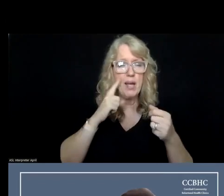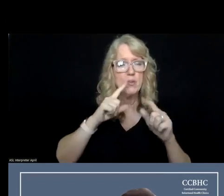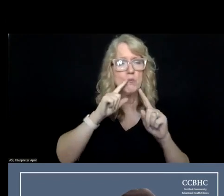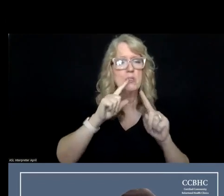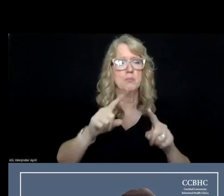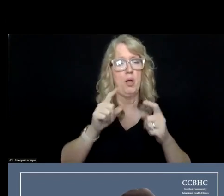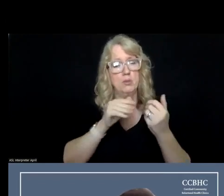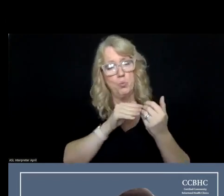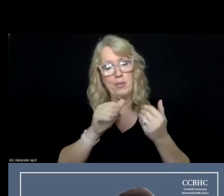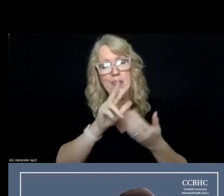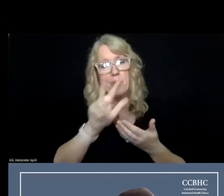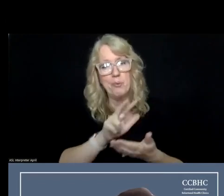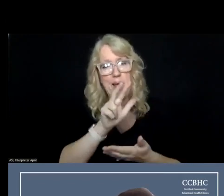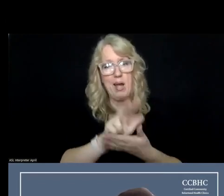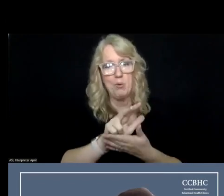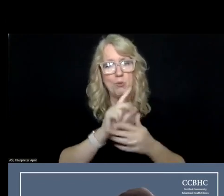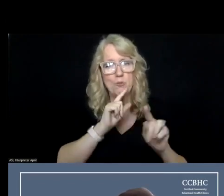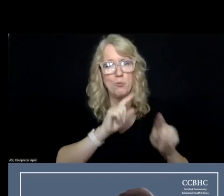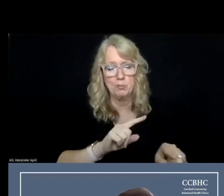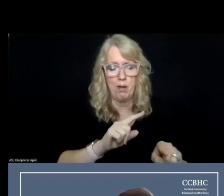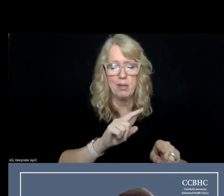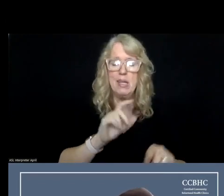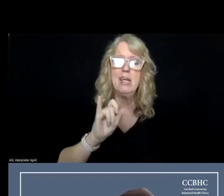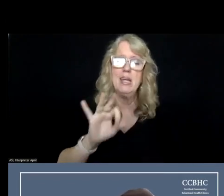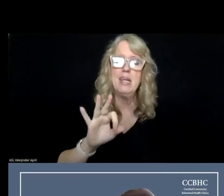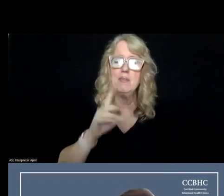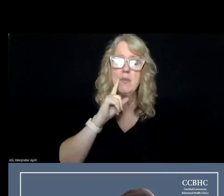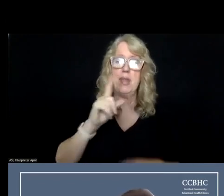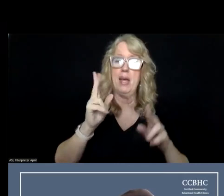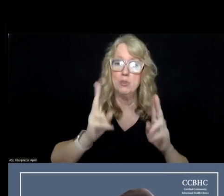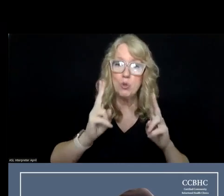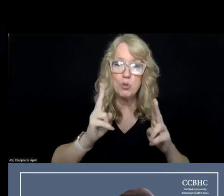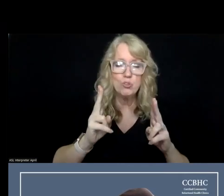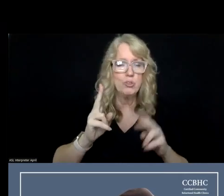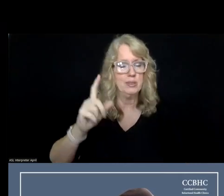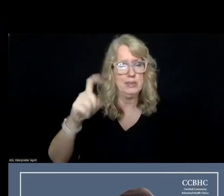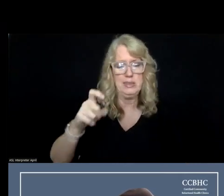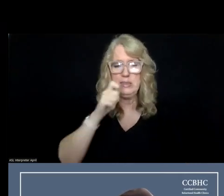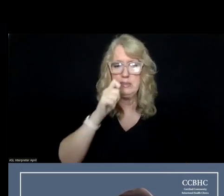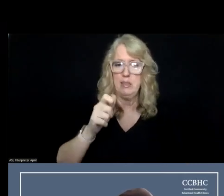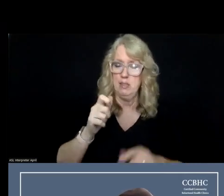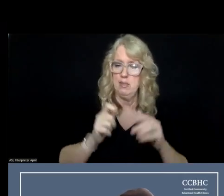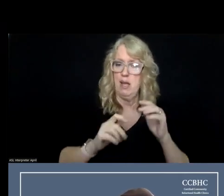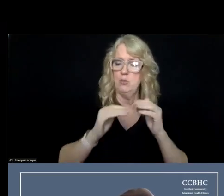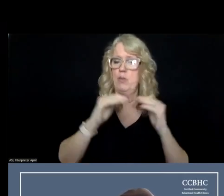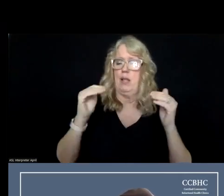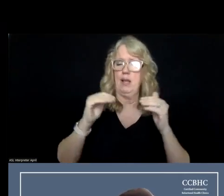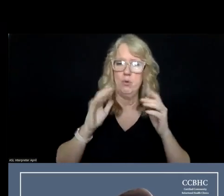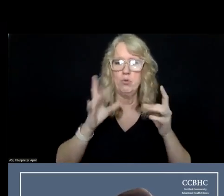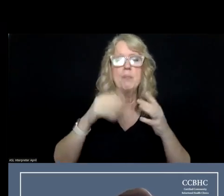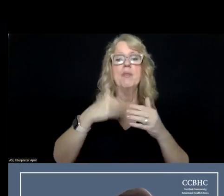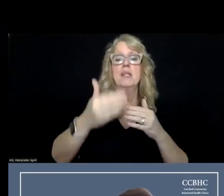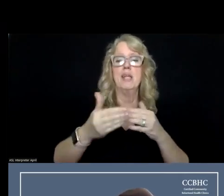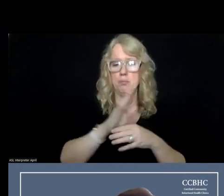within 3 hours. If there's someone who has an urgent need that doesn't rise to the level of a crisis, they have to be seen the next business day. And